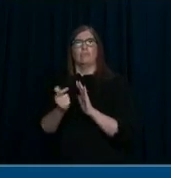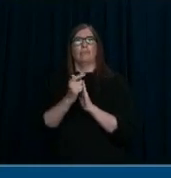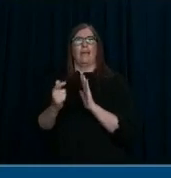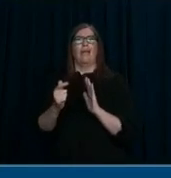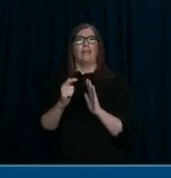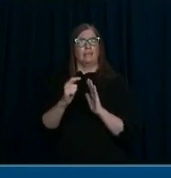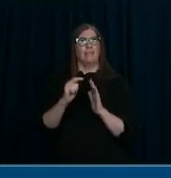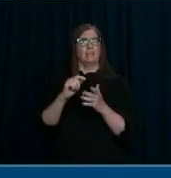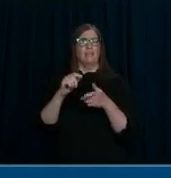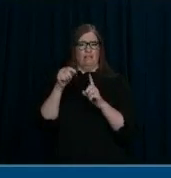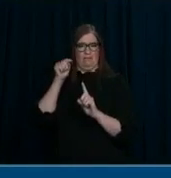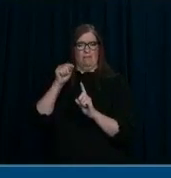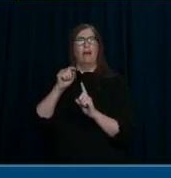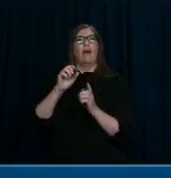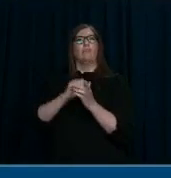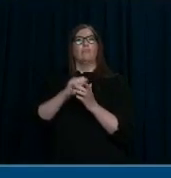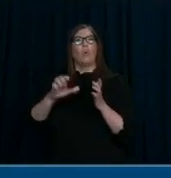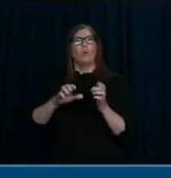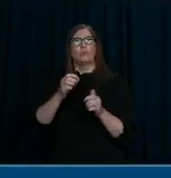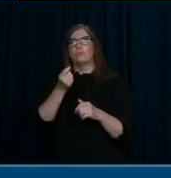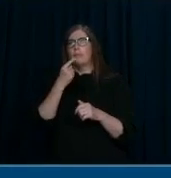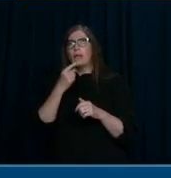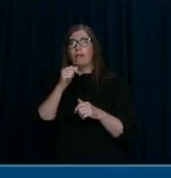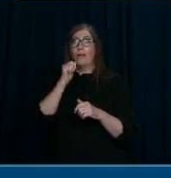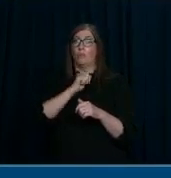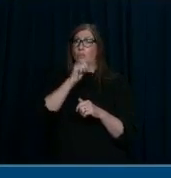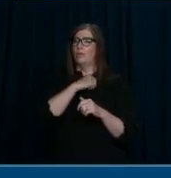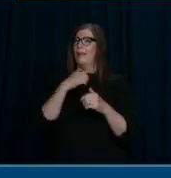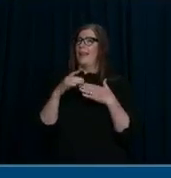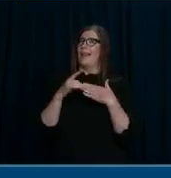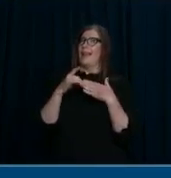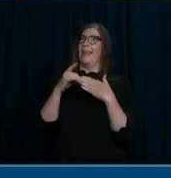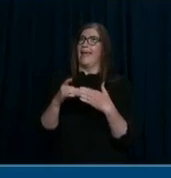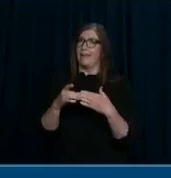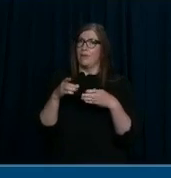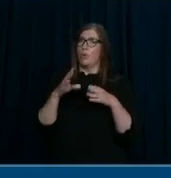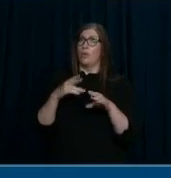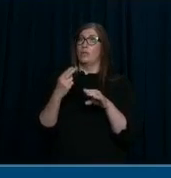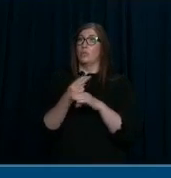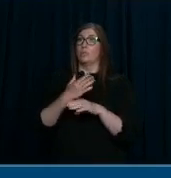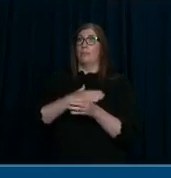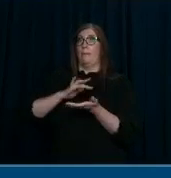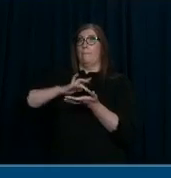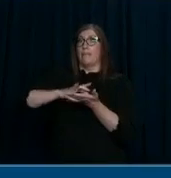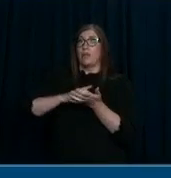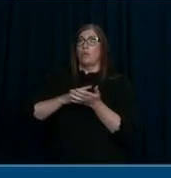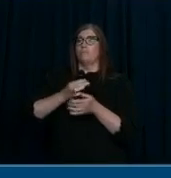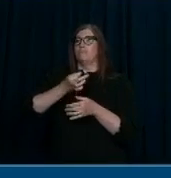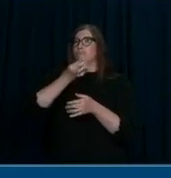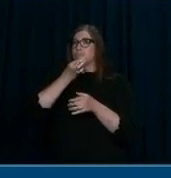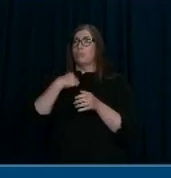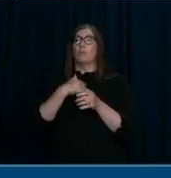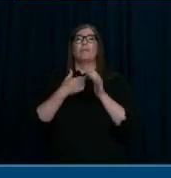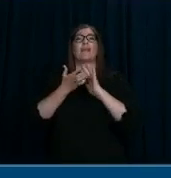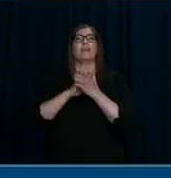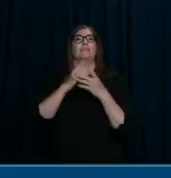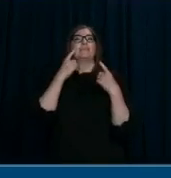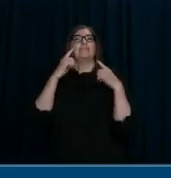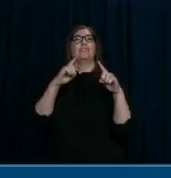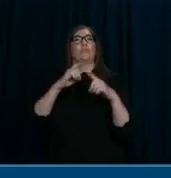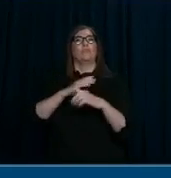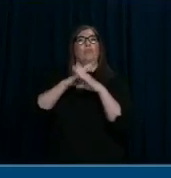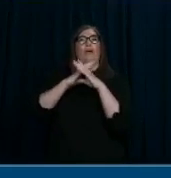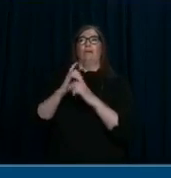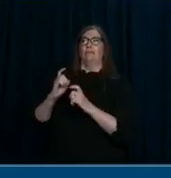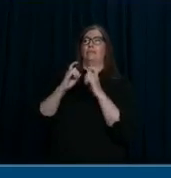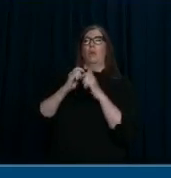mifepristone, the abortion pill, here in Arizona. And I led the way on that one using my medical expertise, and we were successful in blocking it. So they gave me the